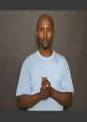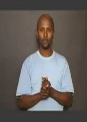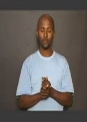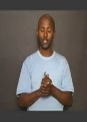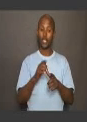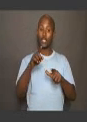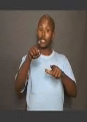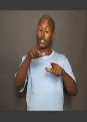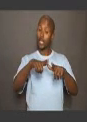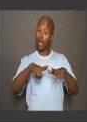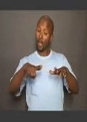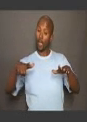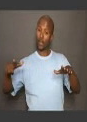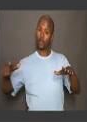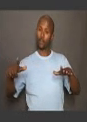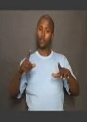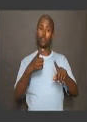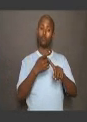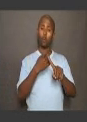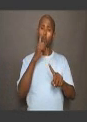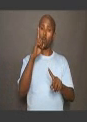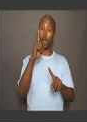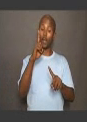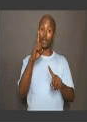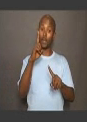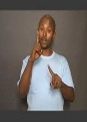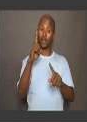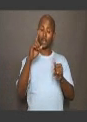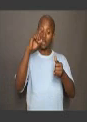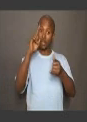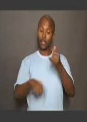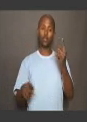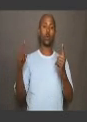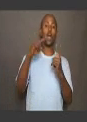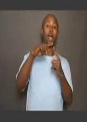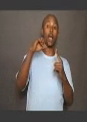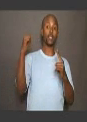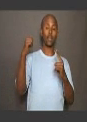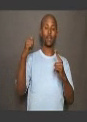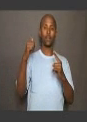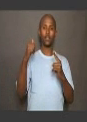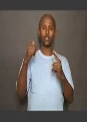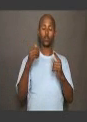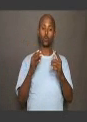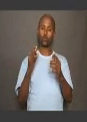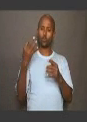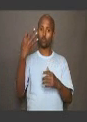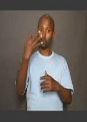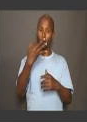The line running from one end of the ellipse to the other through the